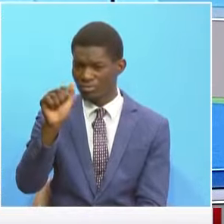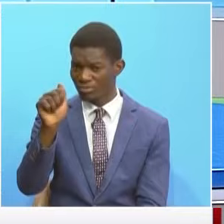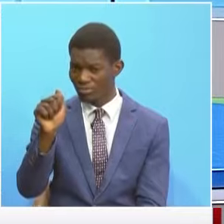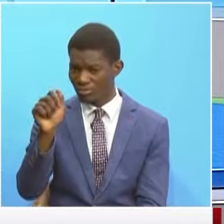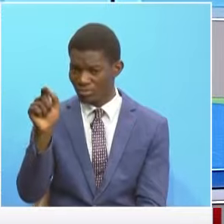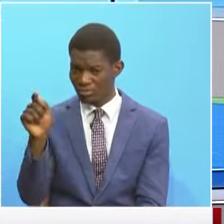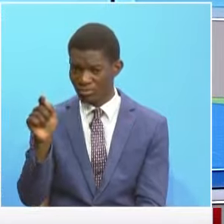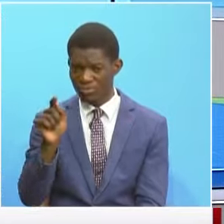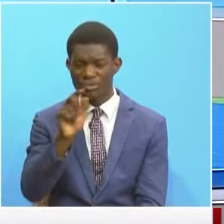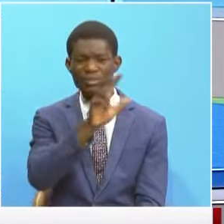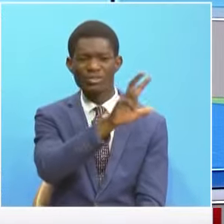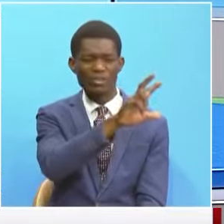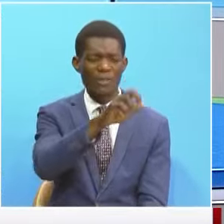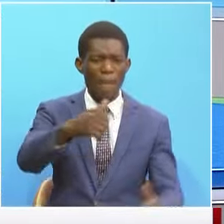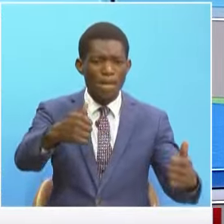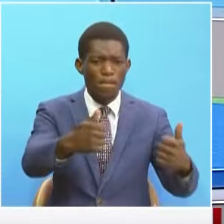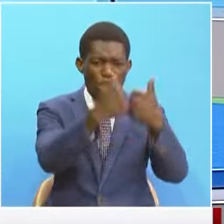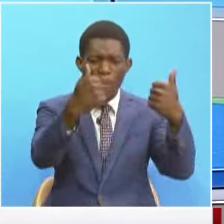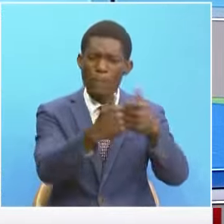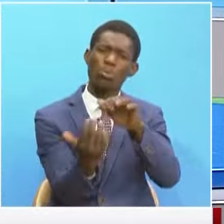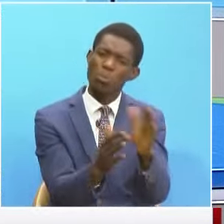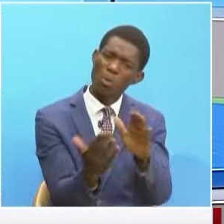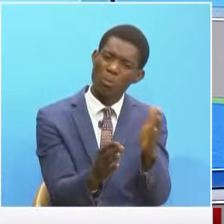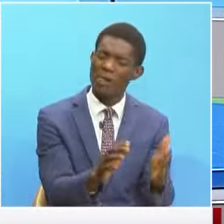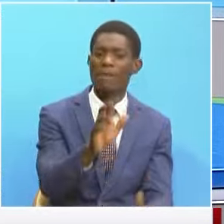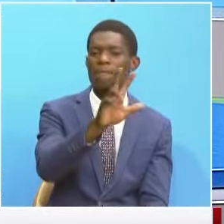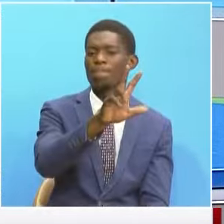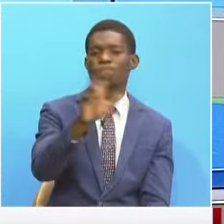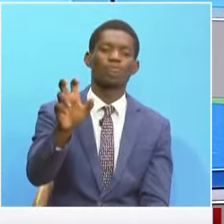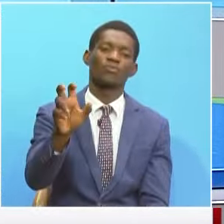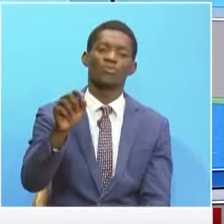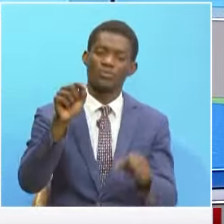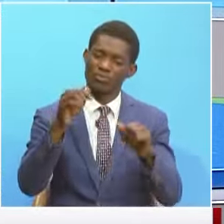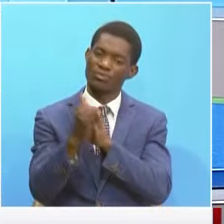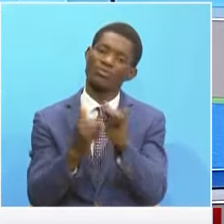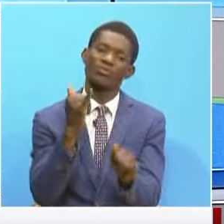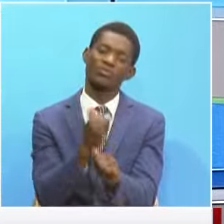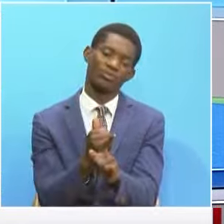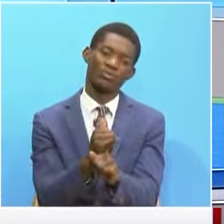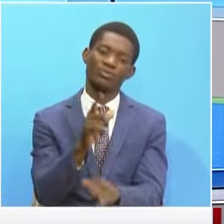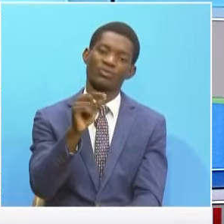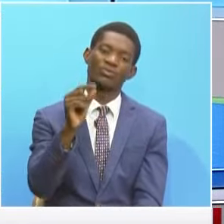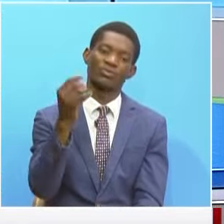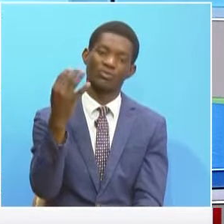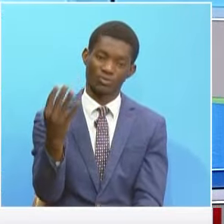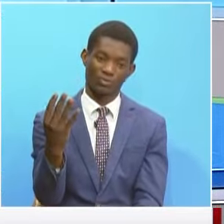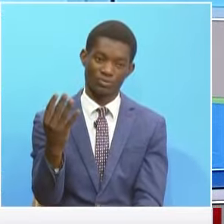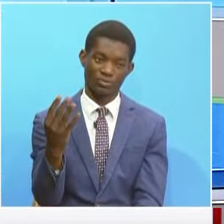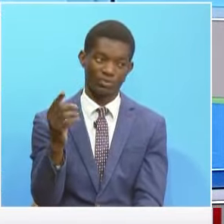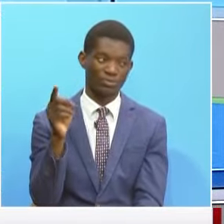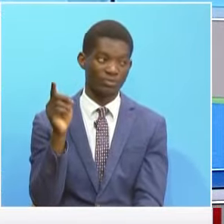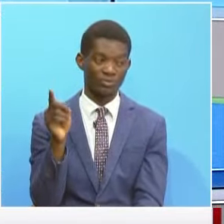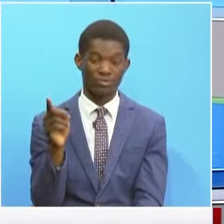road traffic accidents in the first quarter of 2024. And speaking at the ongoing Trade International at